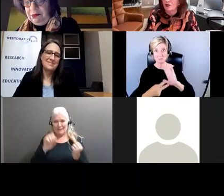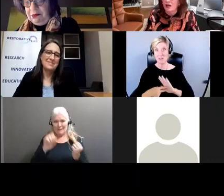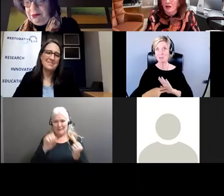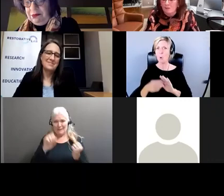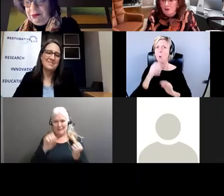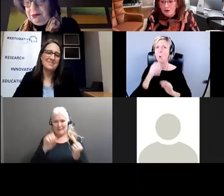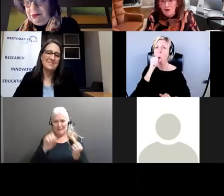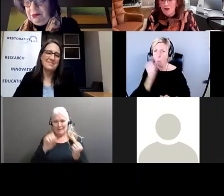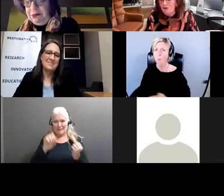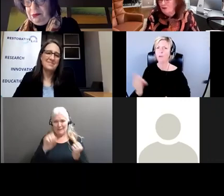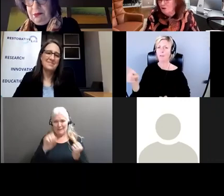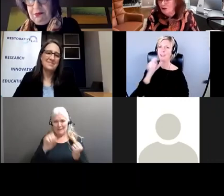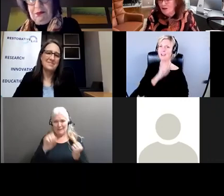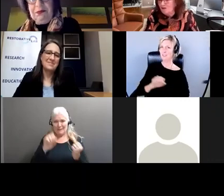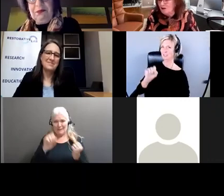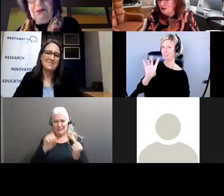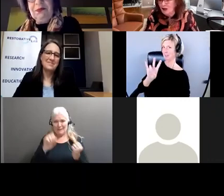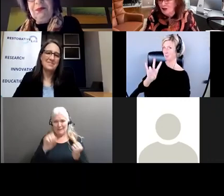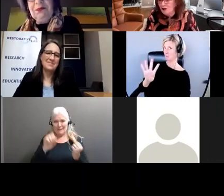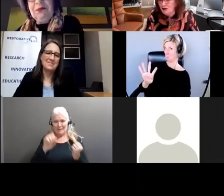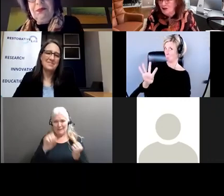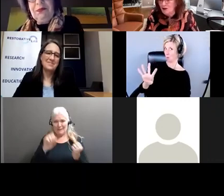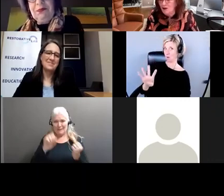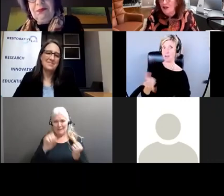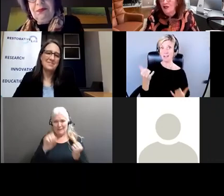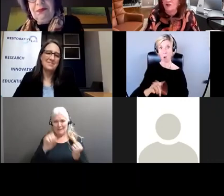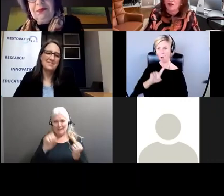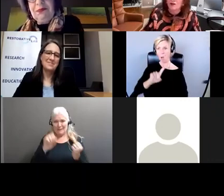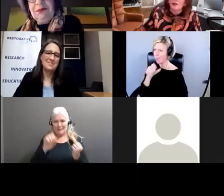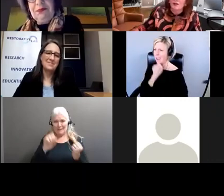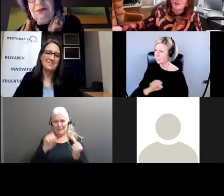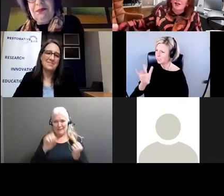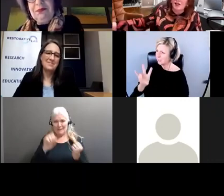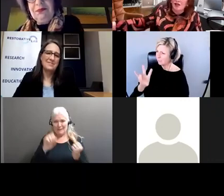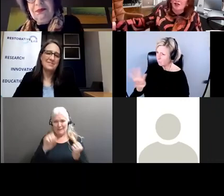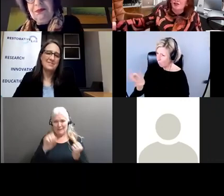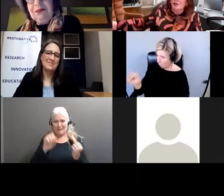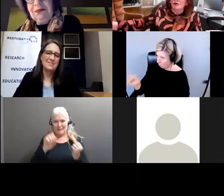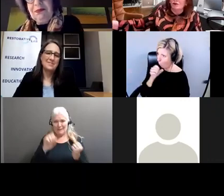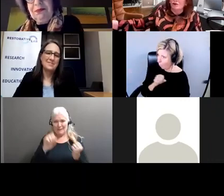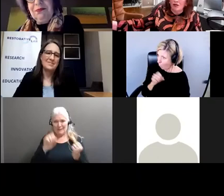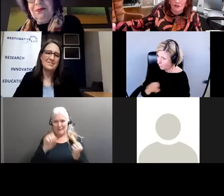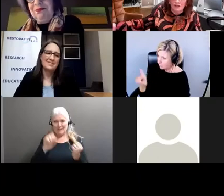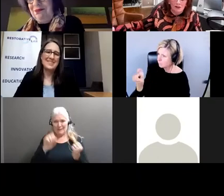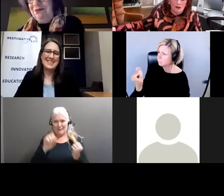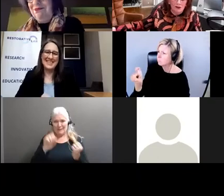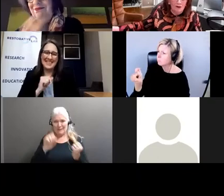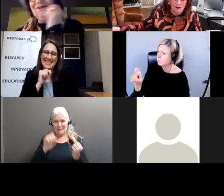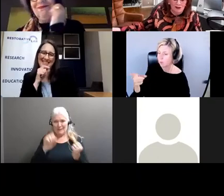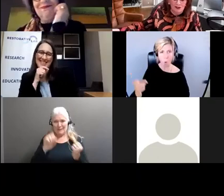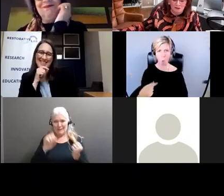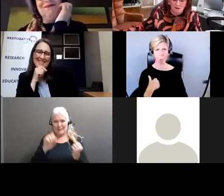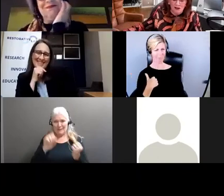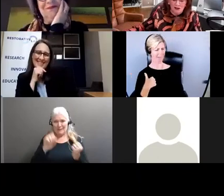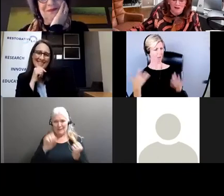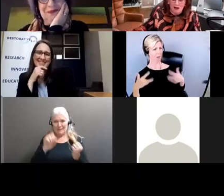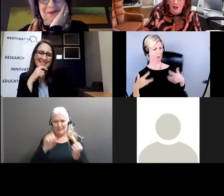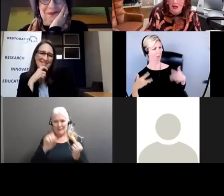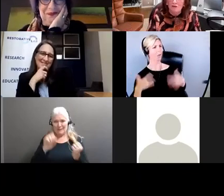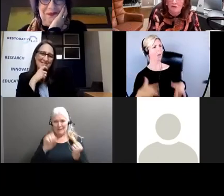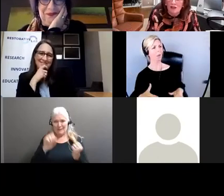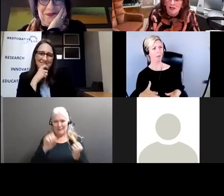74-year-old, majority of them will not feel like they're into old age. They'll say 90 or something older. I just find